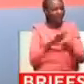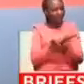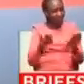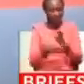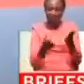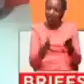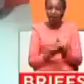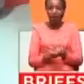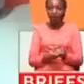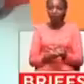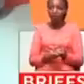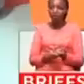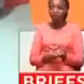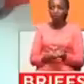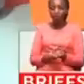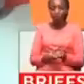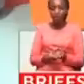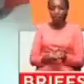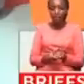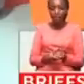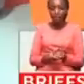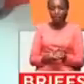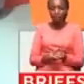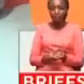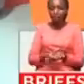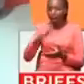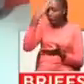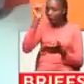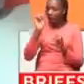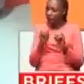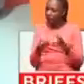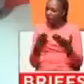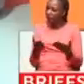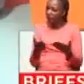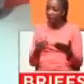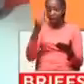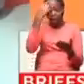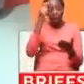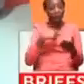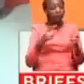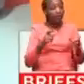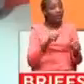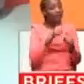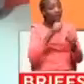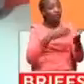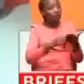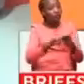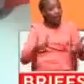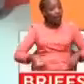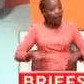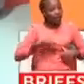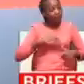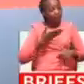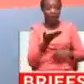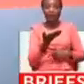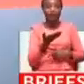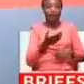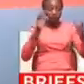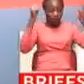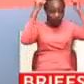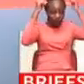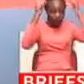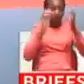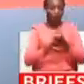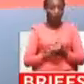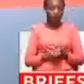Do you think you were losing these things because you refused to sell your soul to the devil? Absolutely. Absolutely. Because when